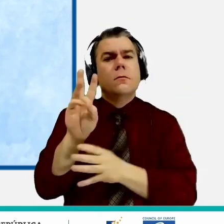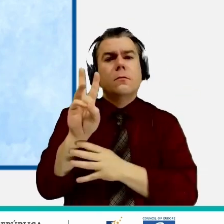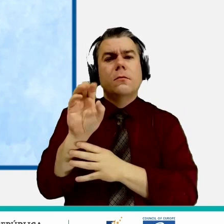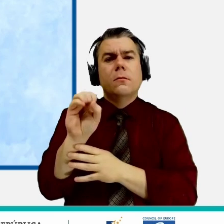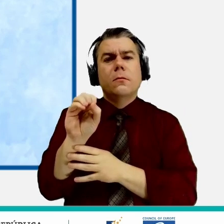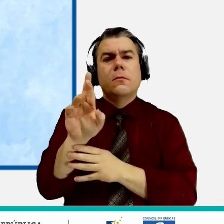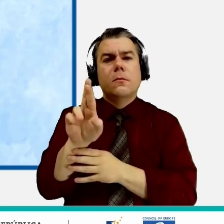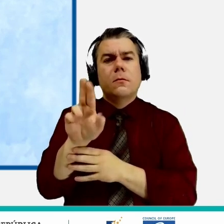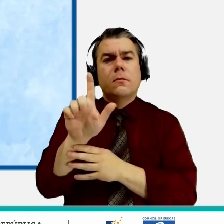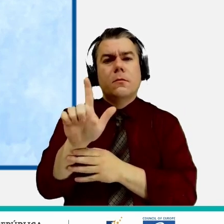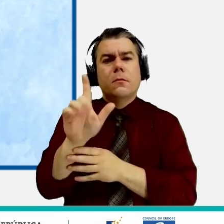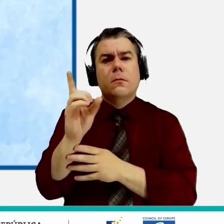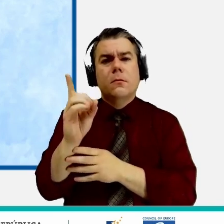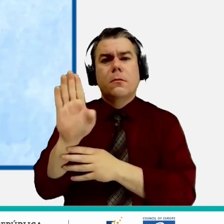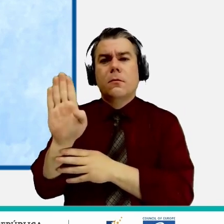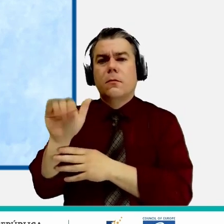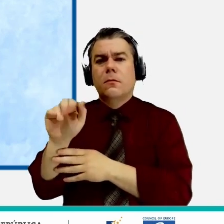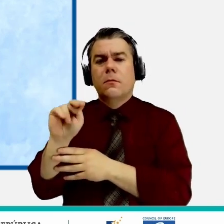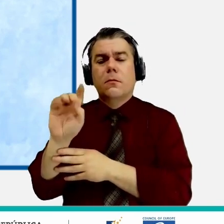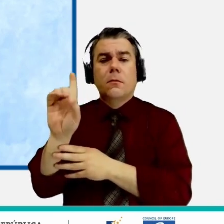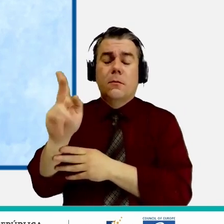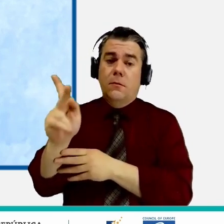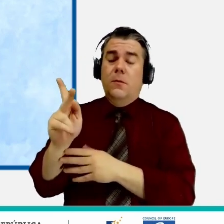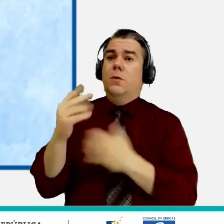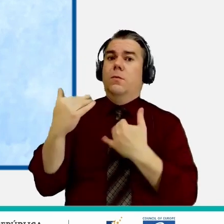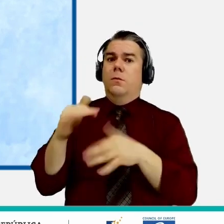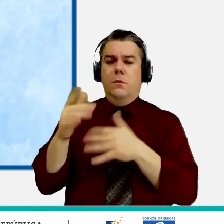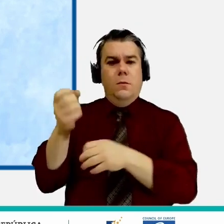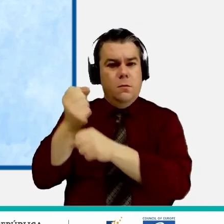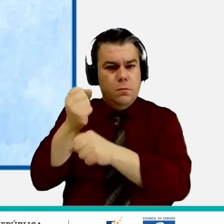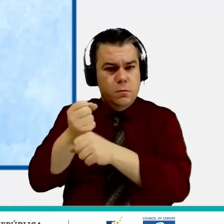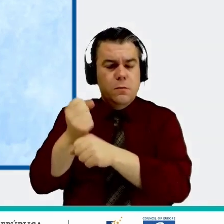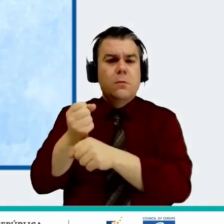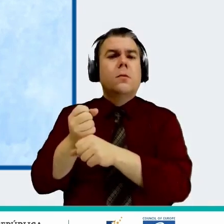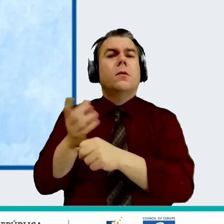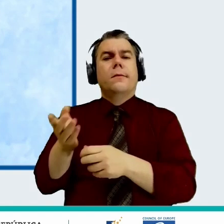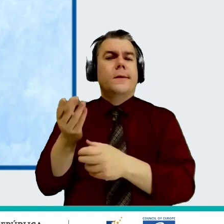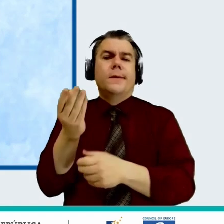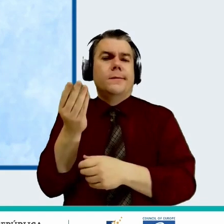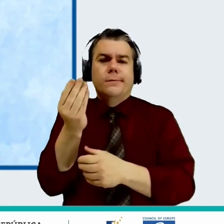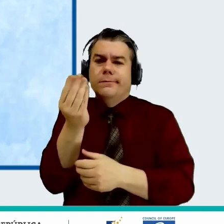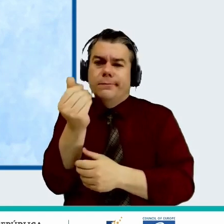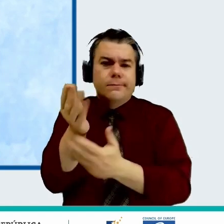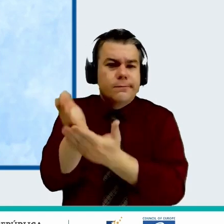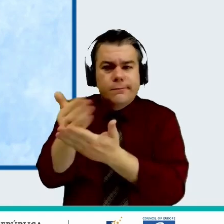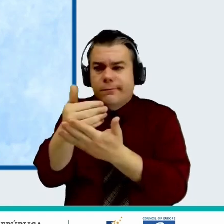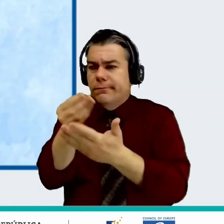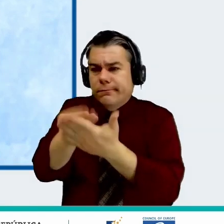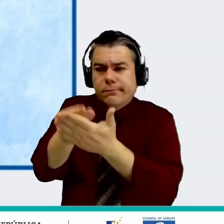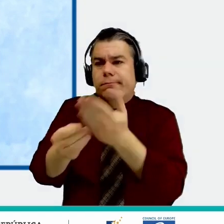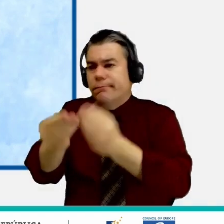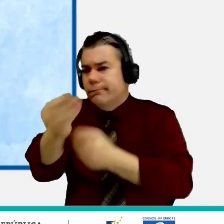very interesting work on the economic case for investment. Happy to share some of that later, perhaps also during the